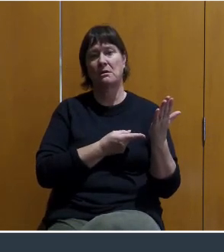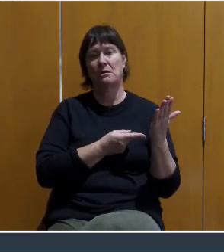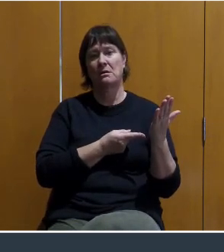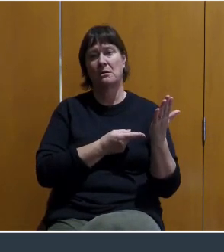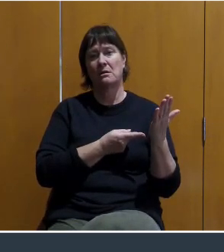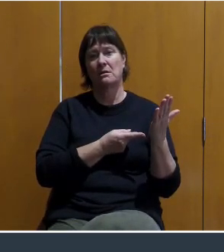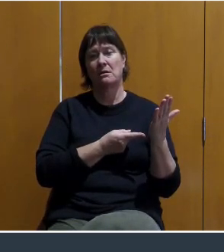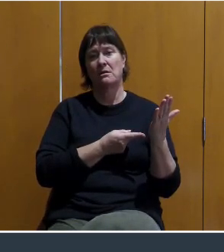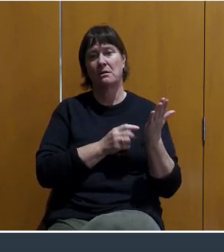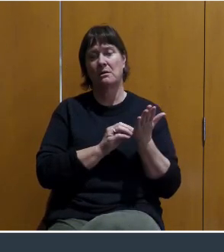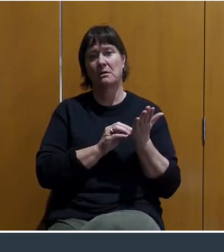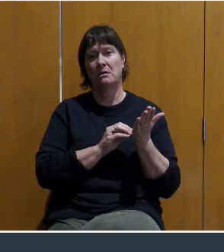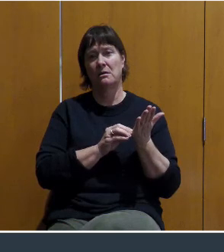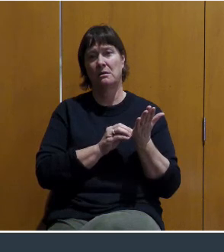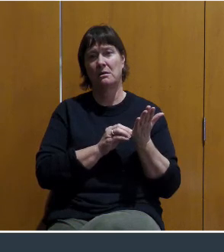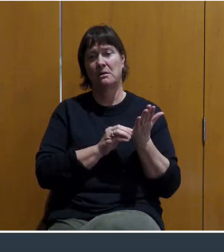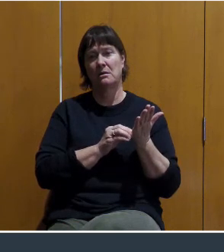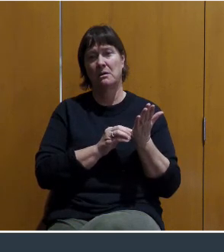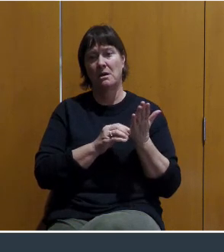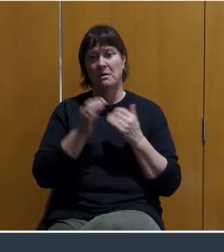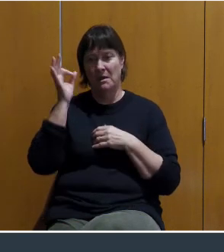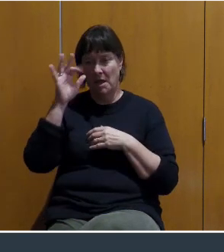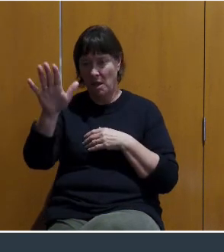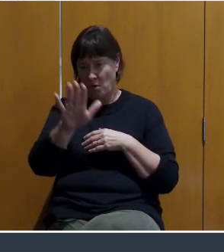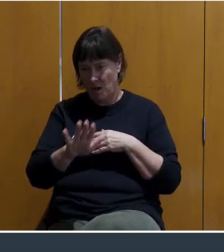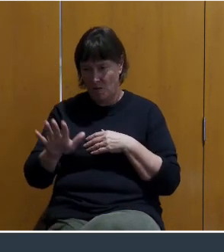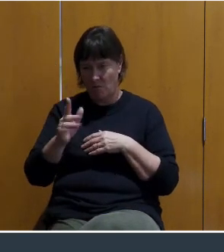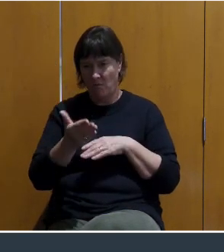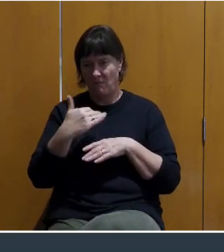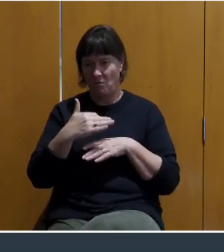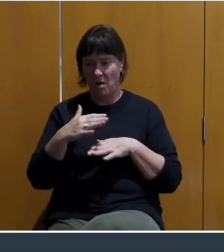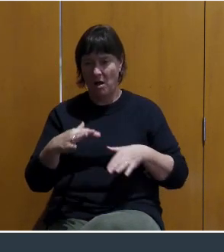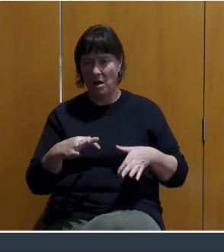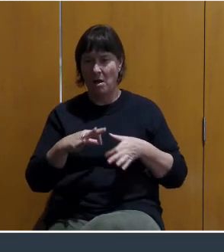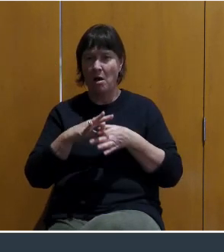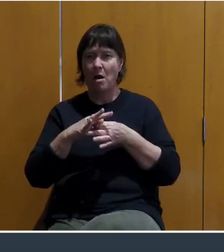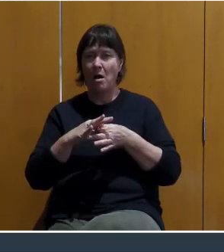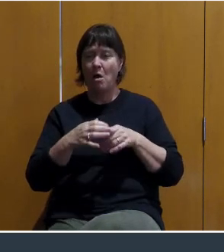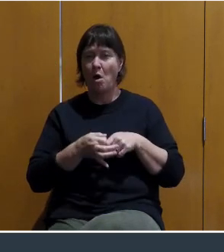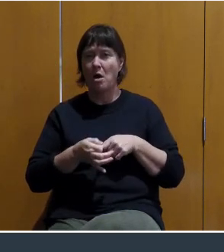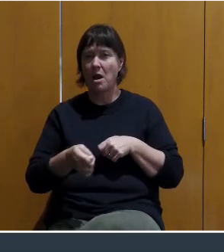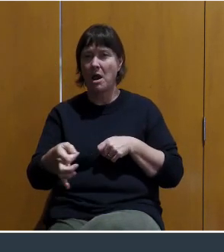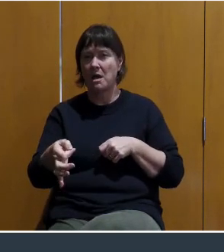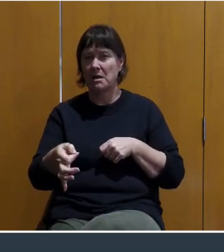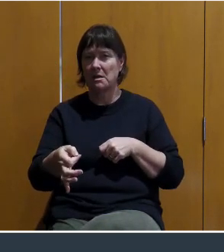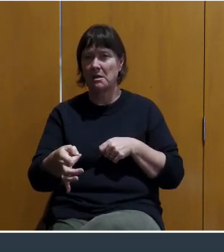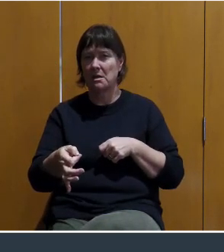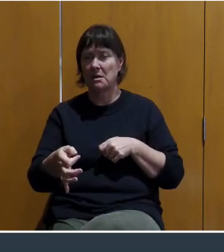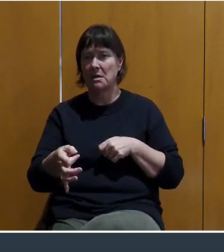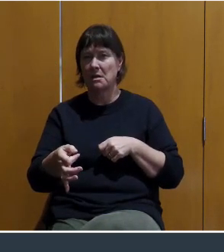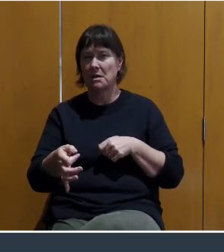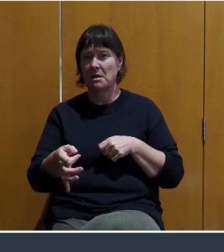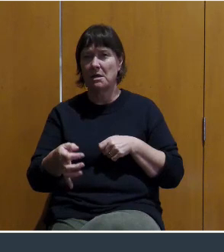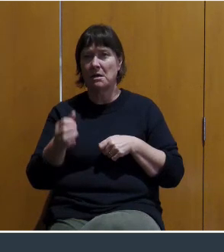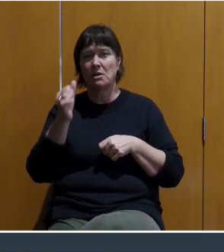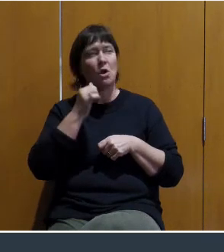of what's on here, the on-lead area in yellow. Is it just, I know we had some wording up on screen, but it's